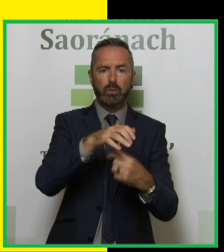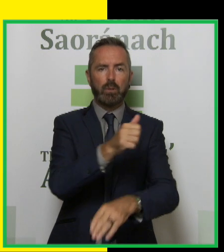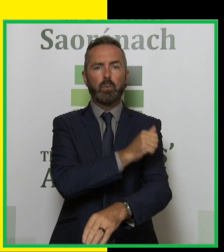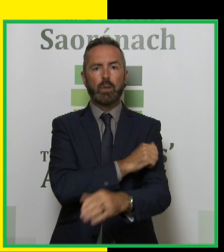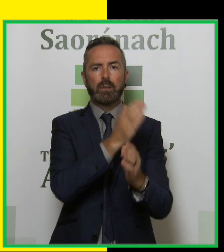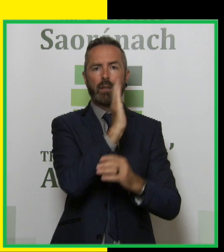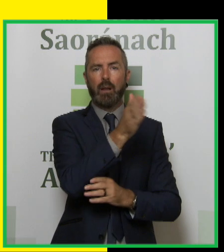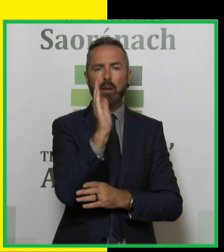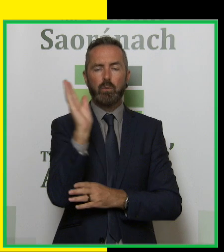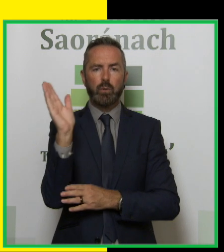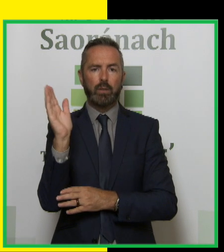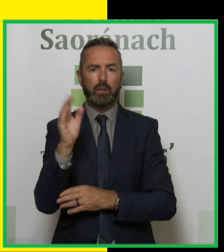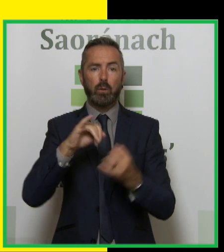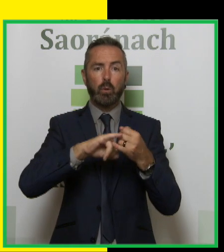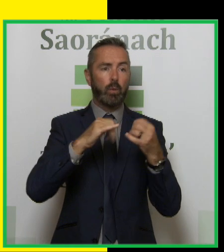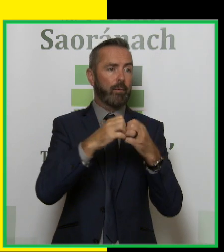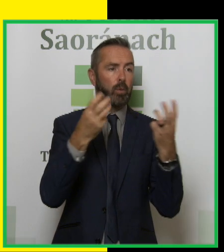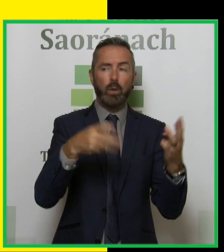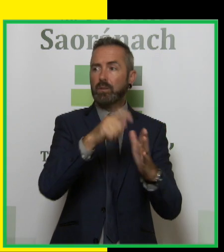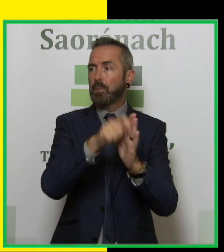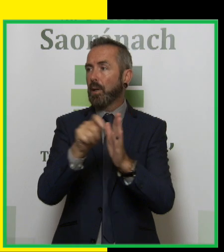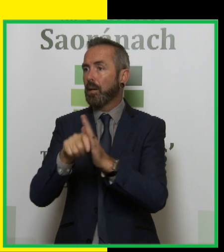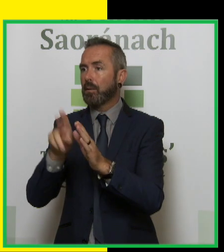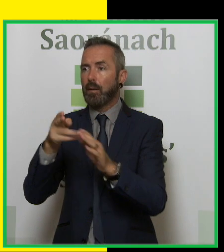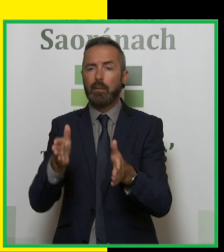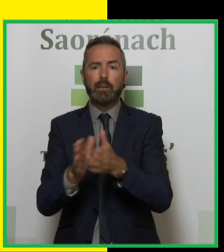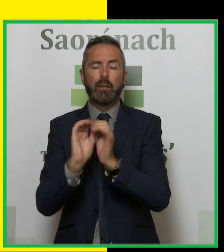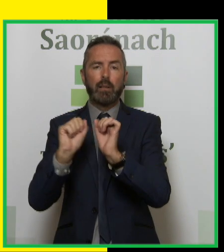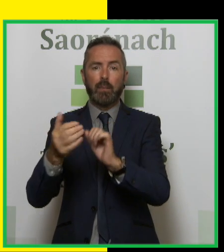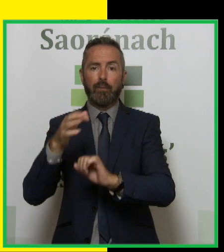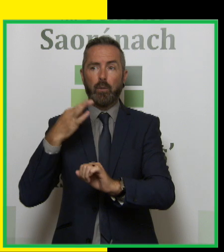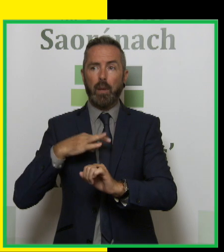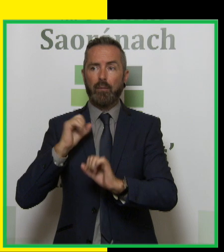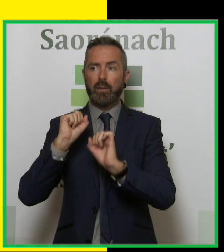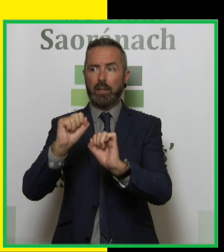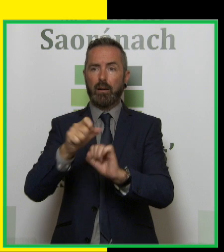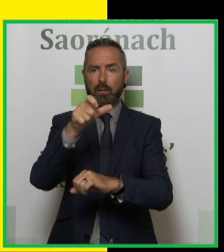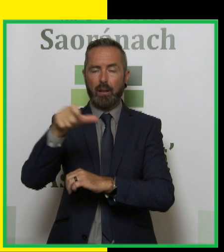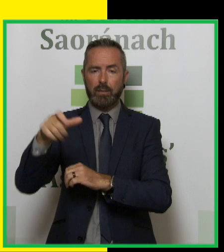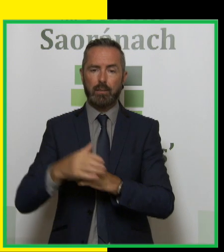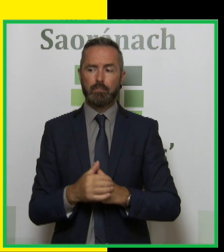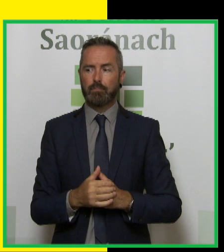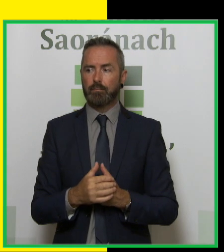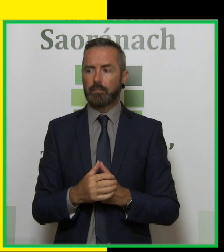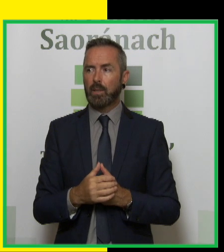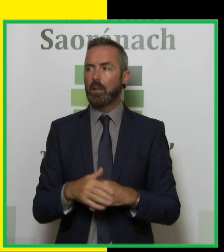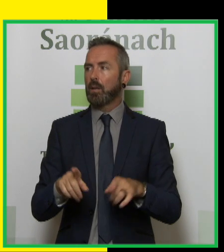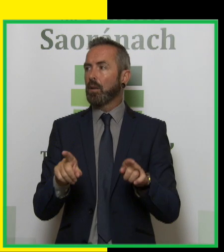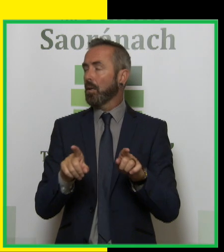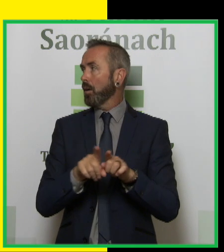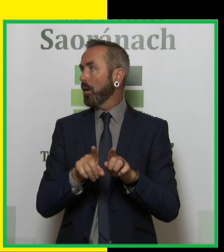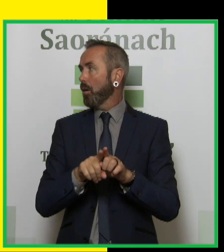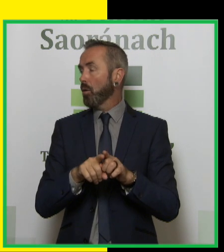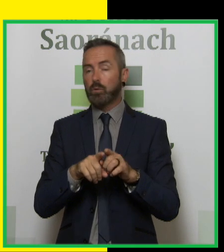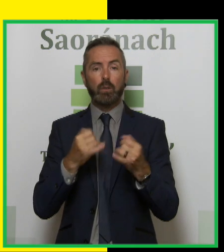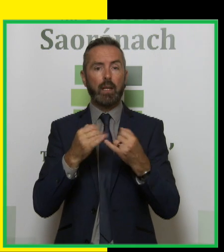libraries, basically whoever would like it or feel that it would benefit their clientele. And we also, as we're